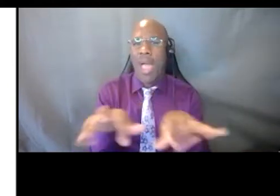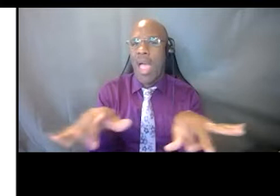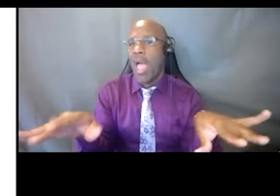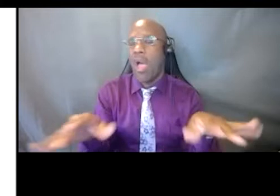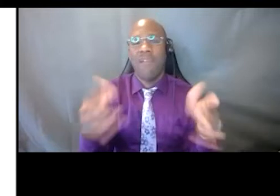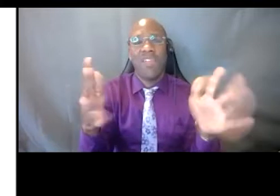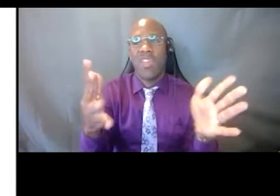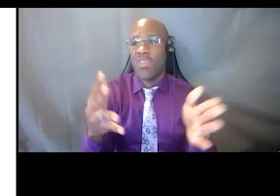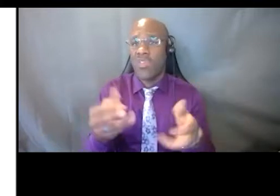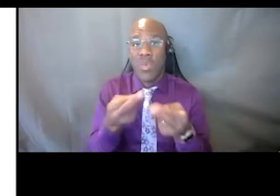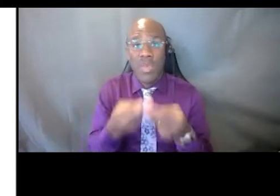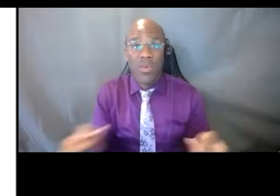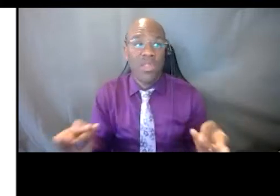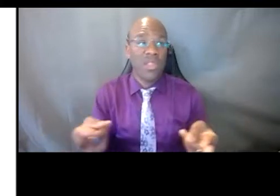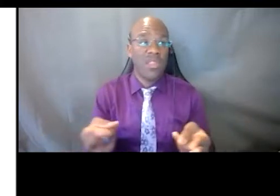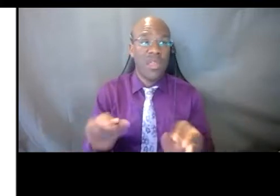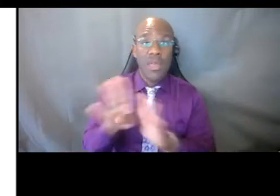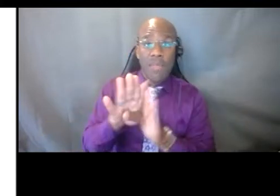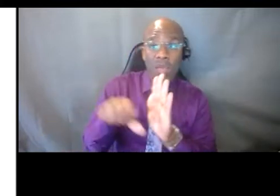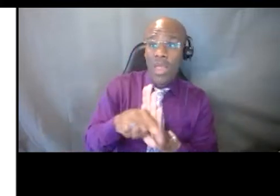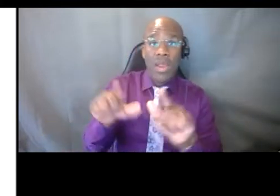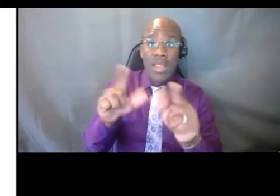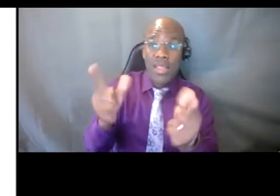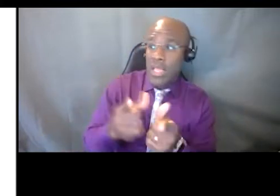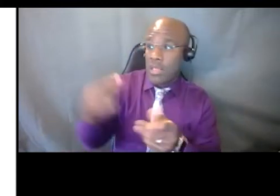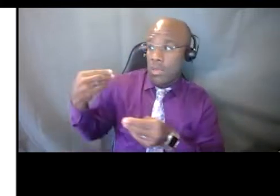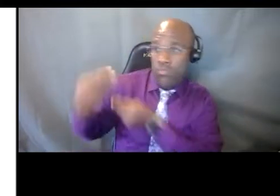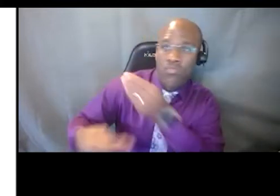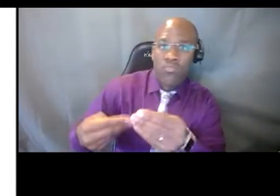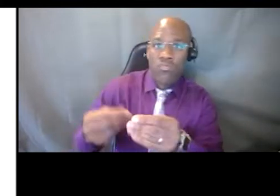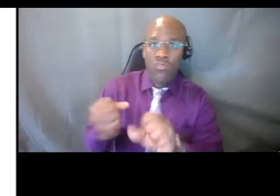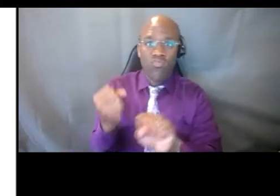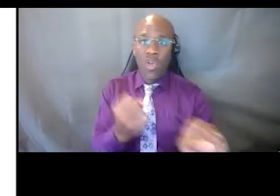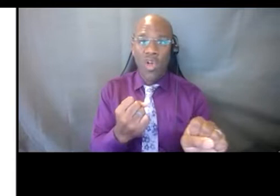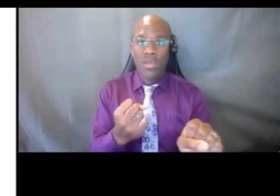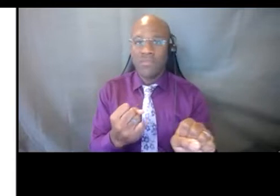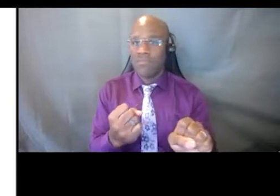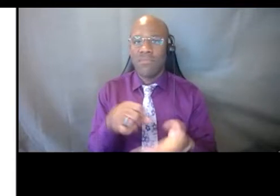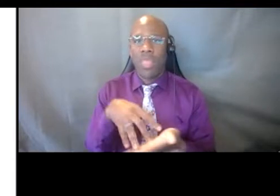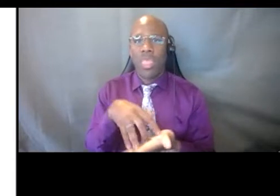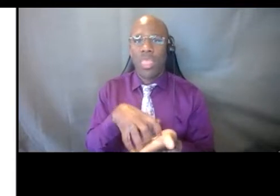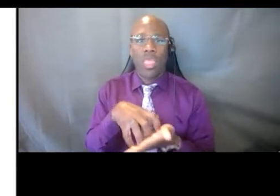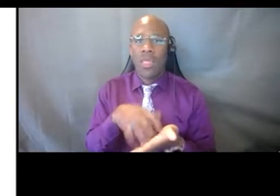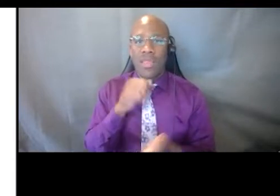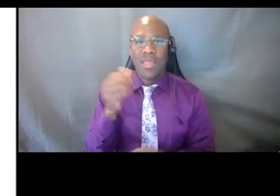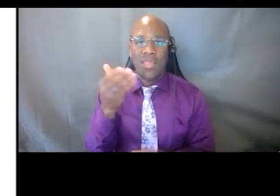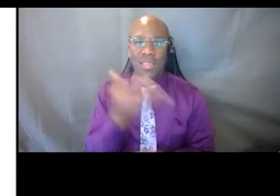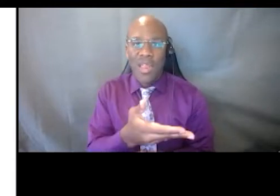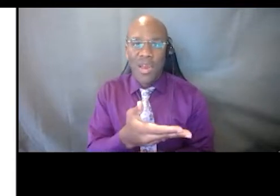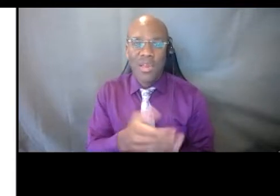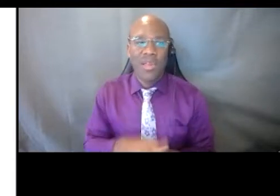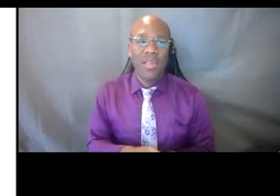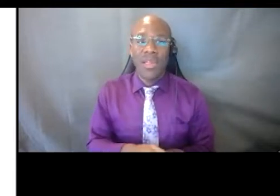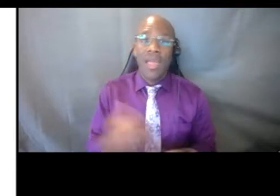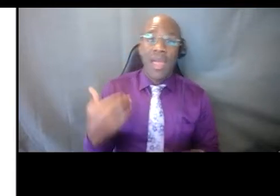pedigree, the background, right? So this idea of just you have it or you do not have it is a concept that when we